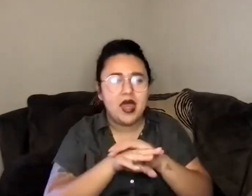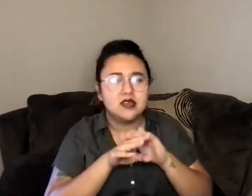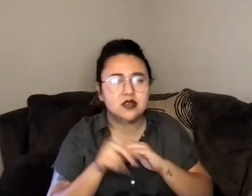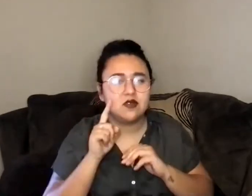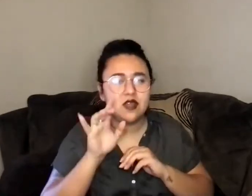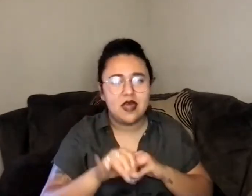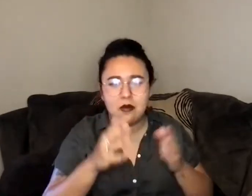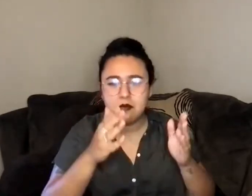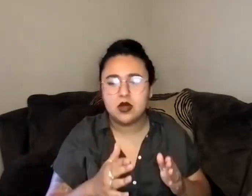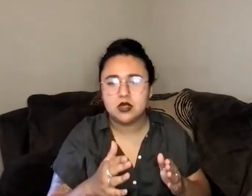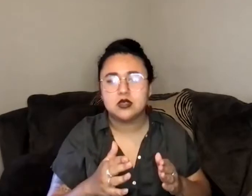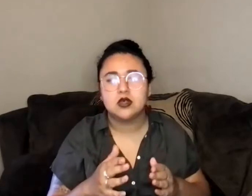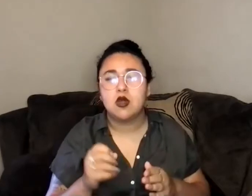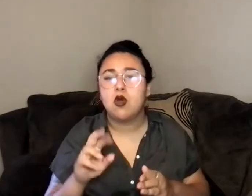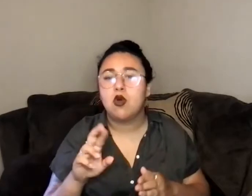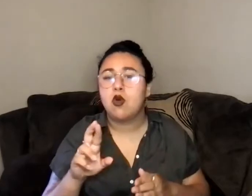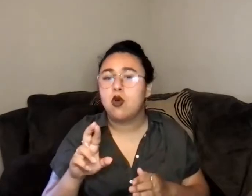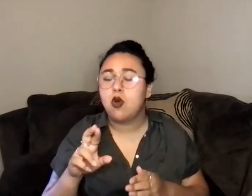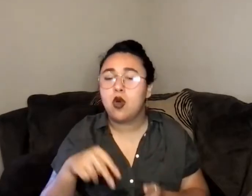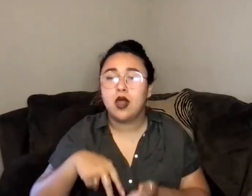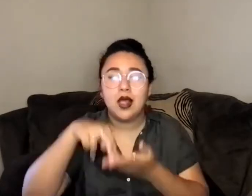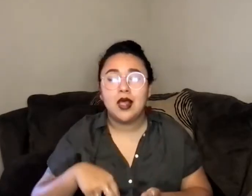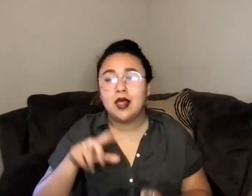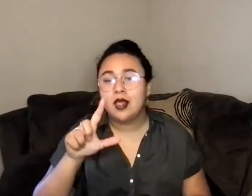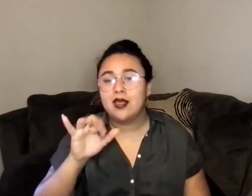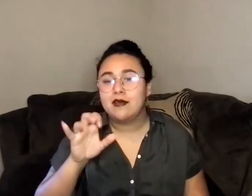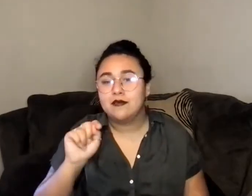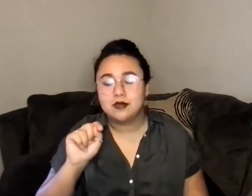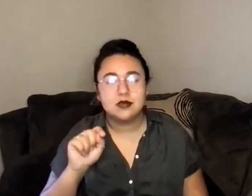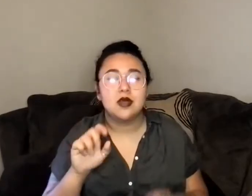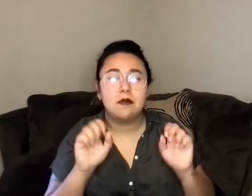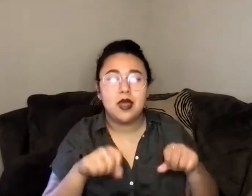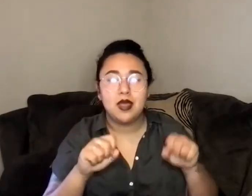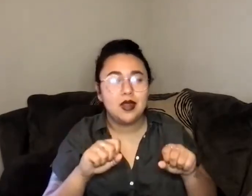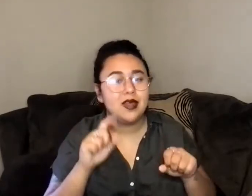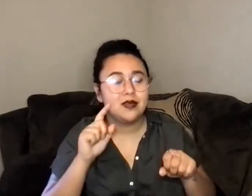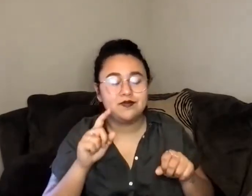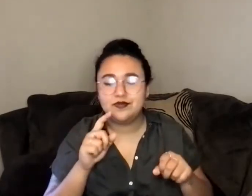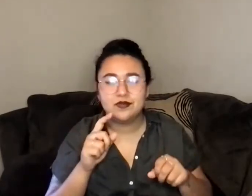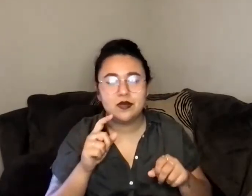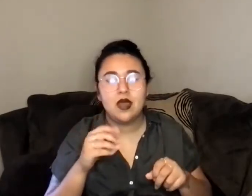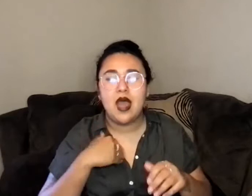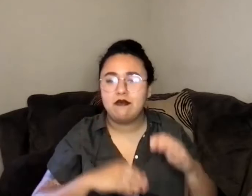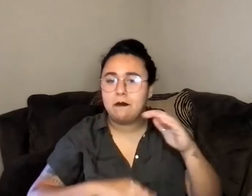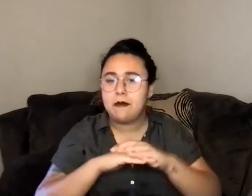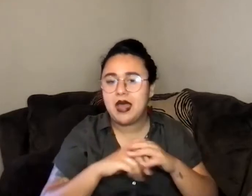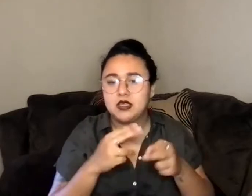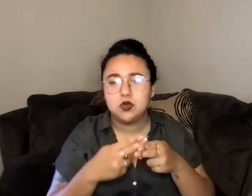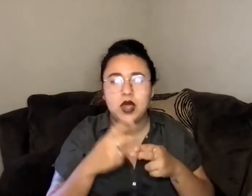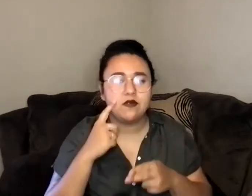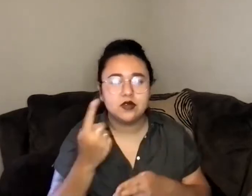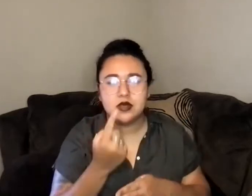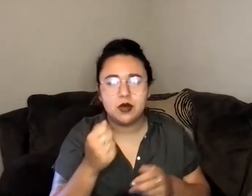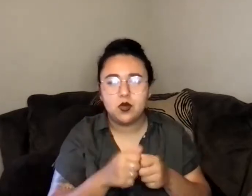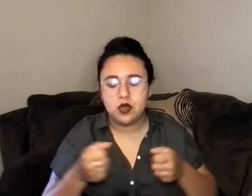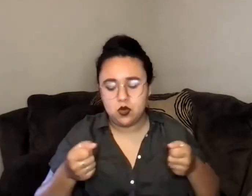lift capacities on public transportation. So, there's a maximum weight for someone with their